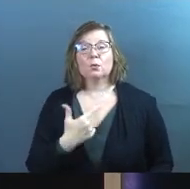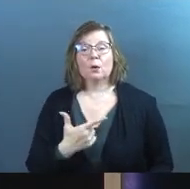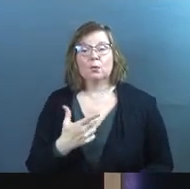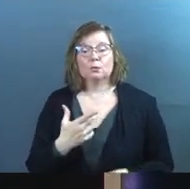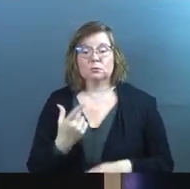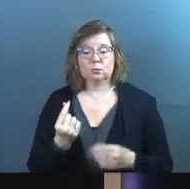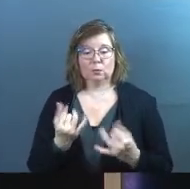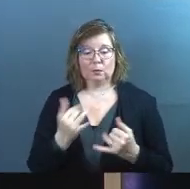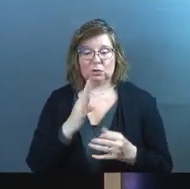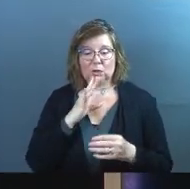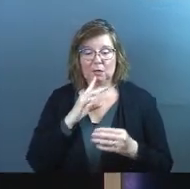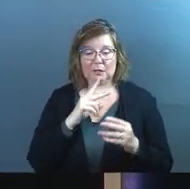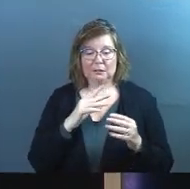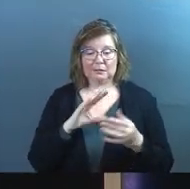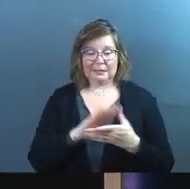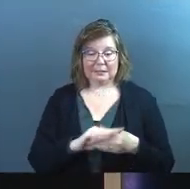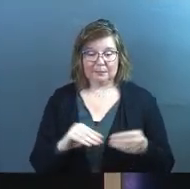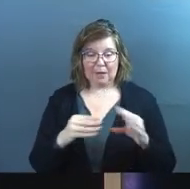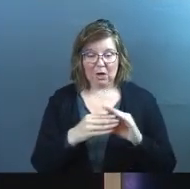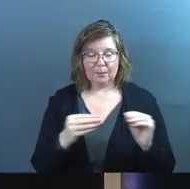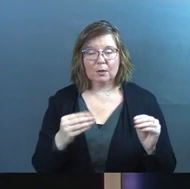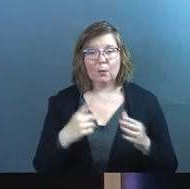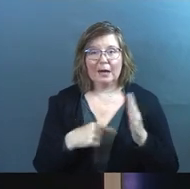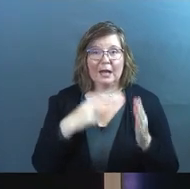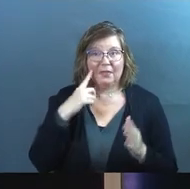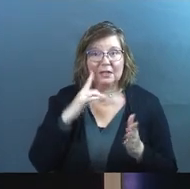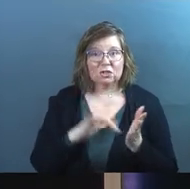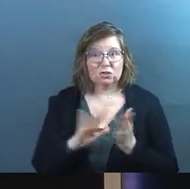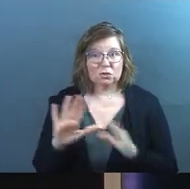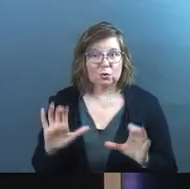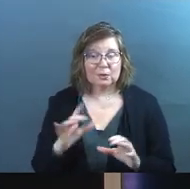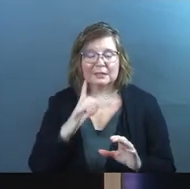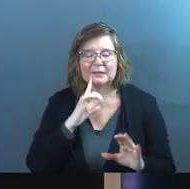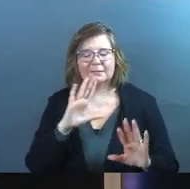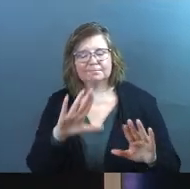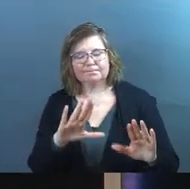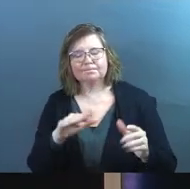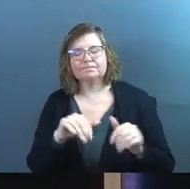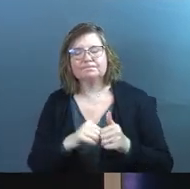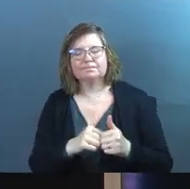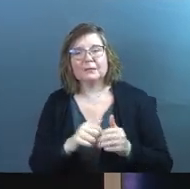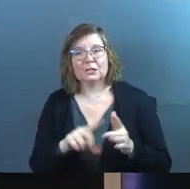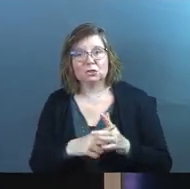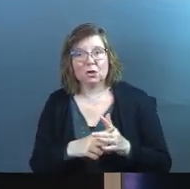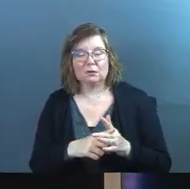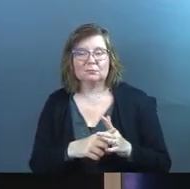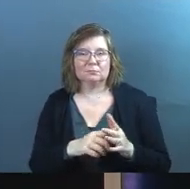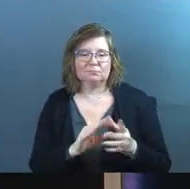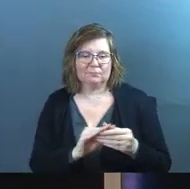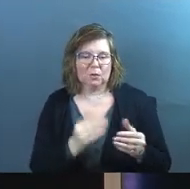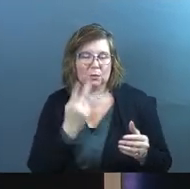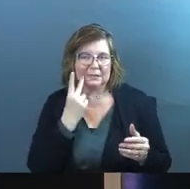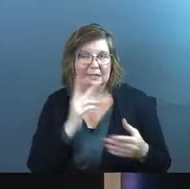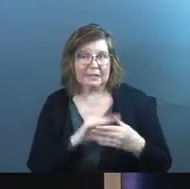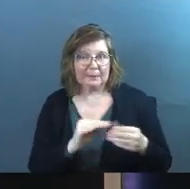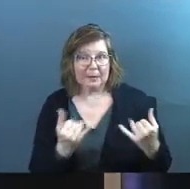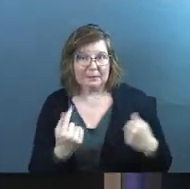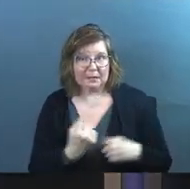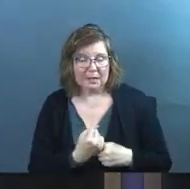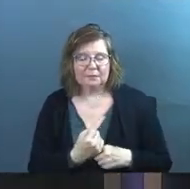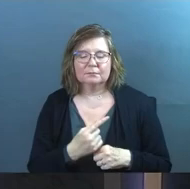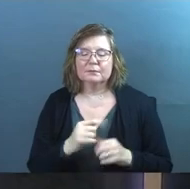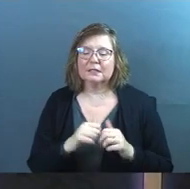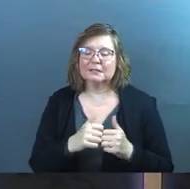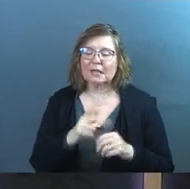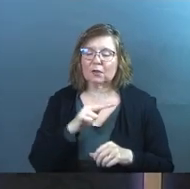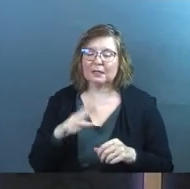What we're getting into when we talk to these parables is, and what I think Jesus is doing, he's saying, hey, this is how, you know, he starts them off often, and we'll see it in our parable today, but this